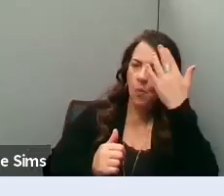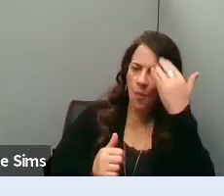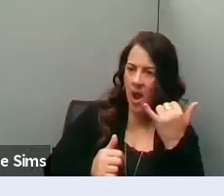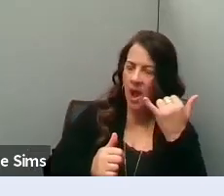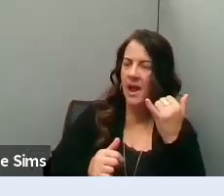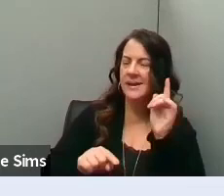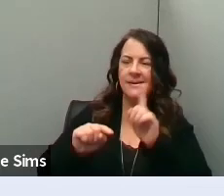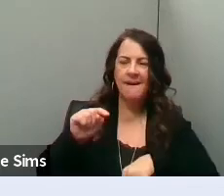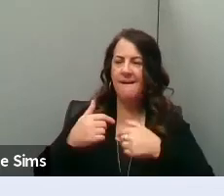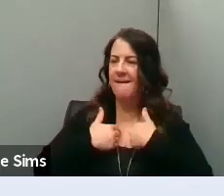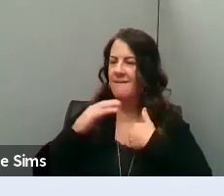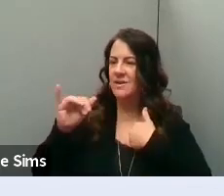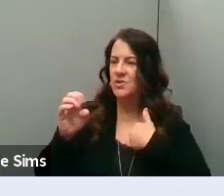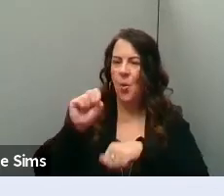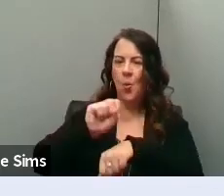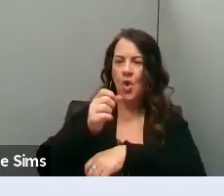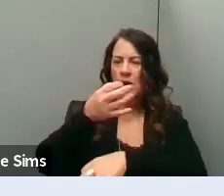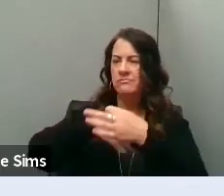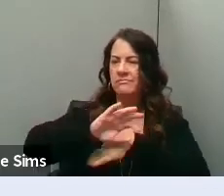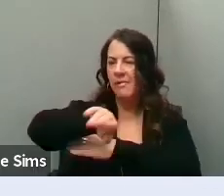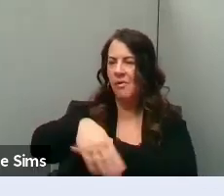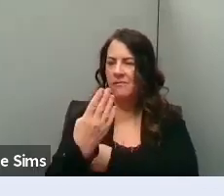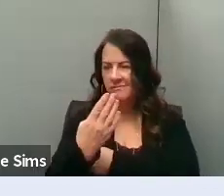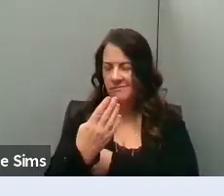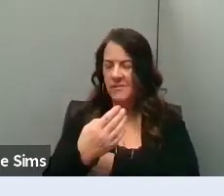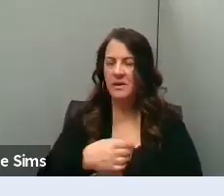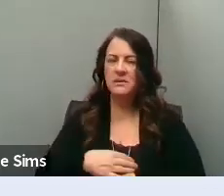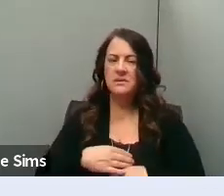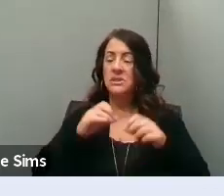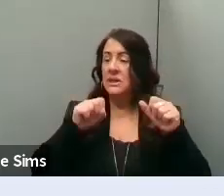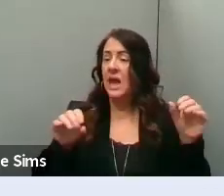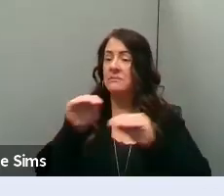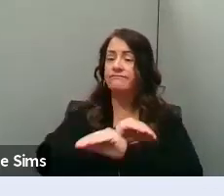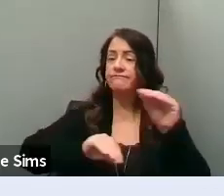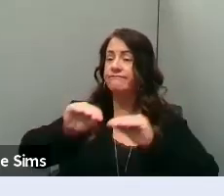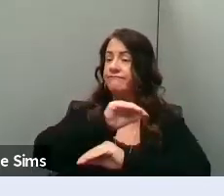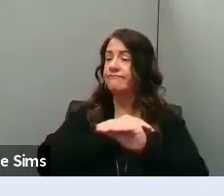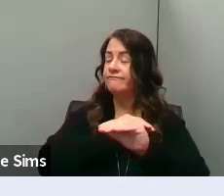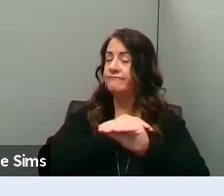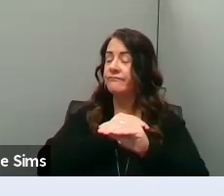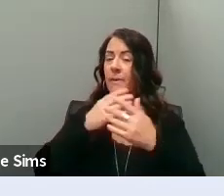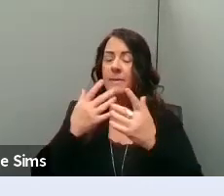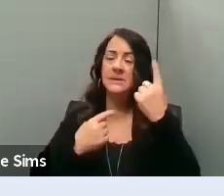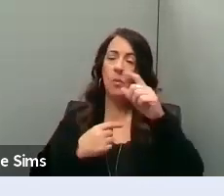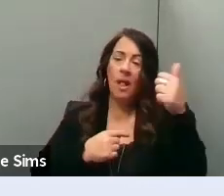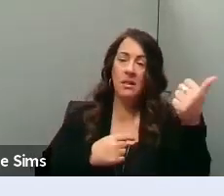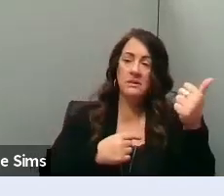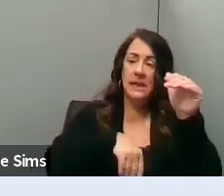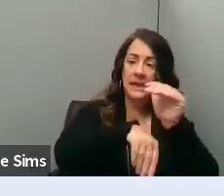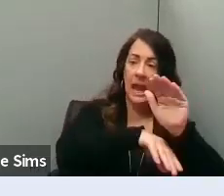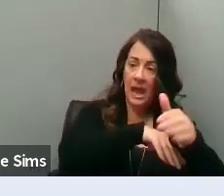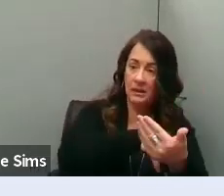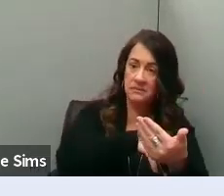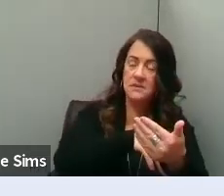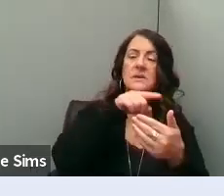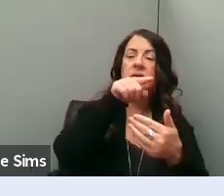also involve the employer changing the schedules around for the people that do work night shift if they're able to take Joe's